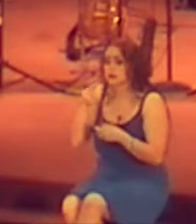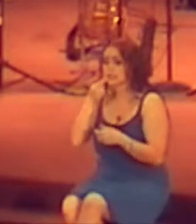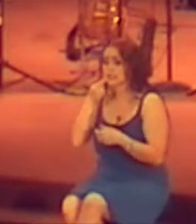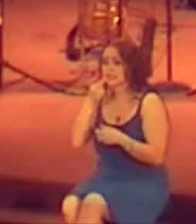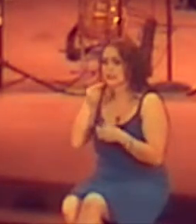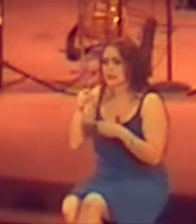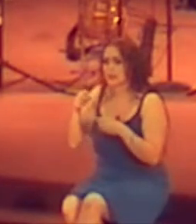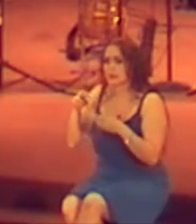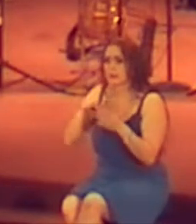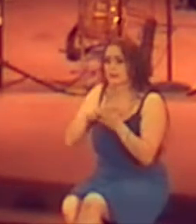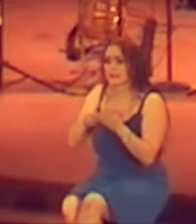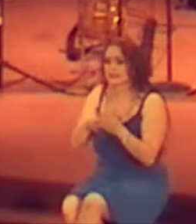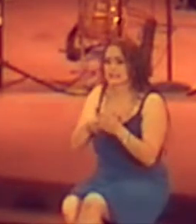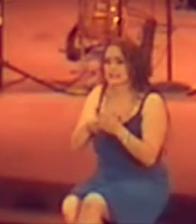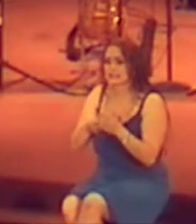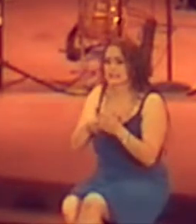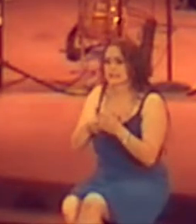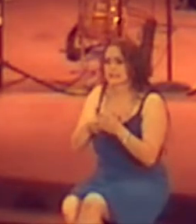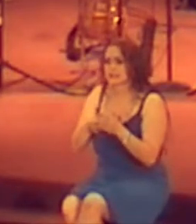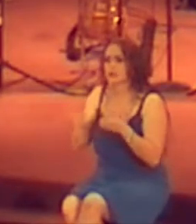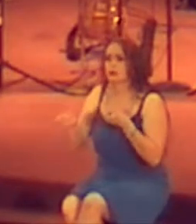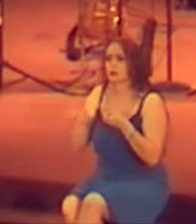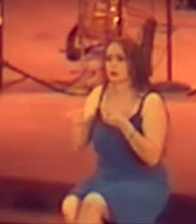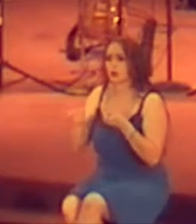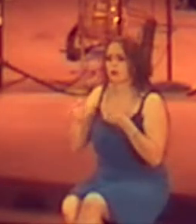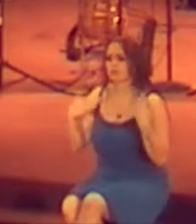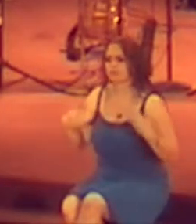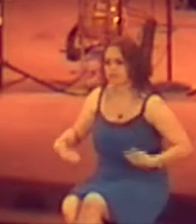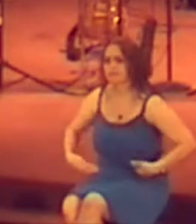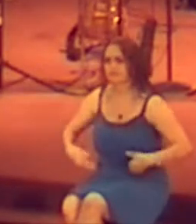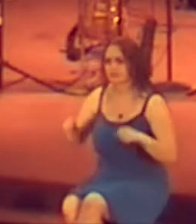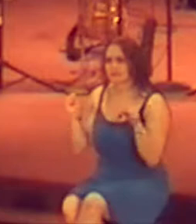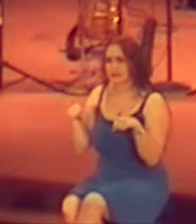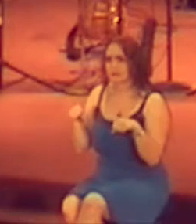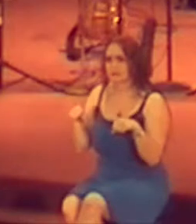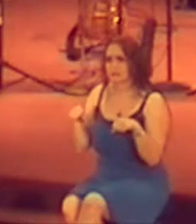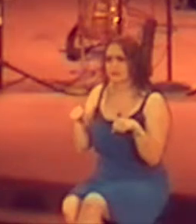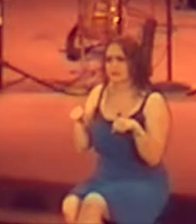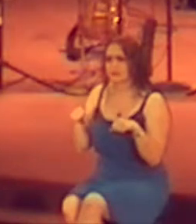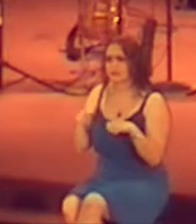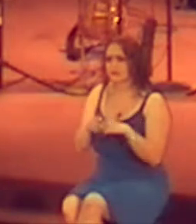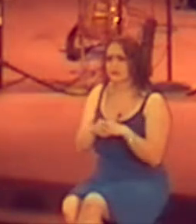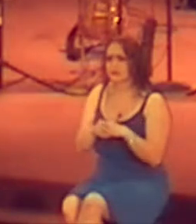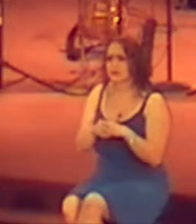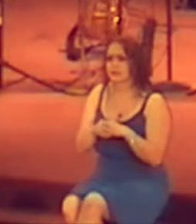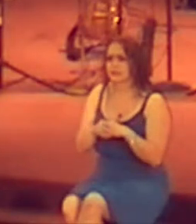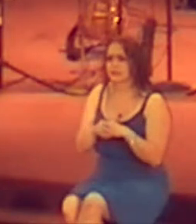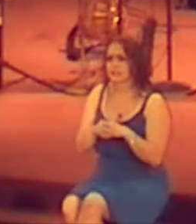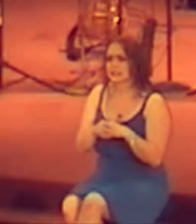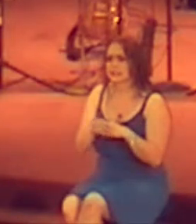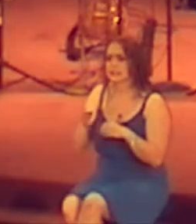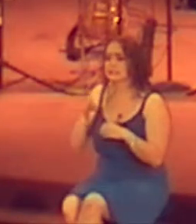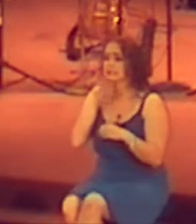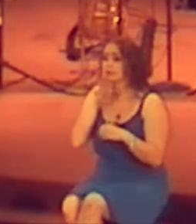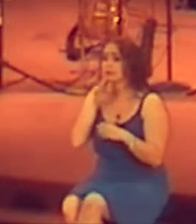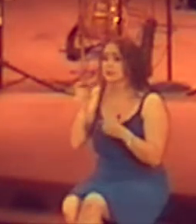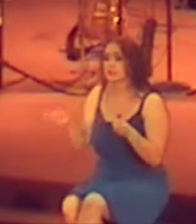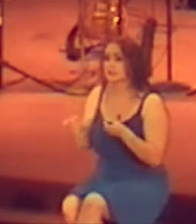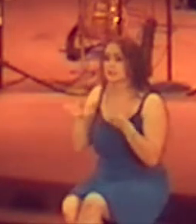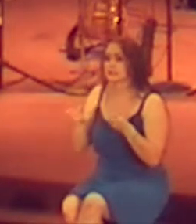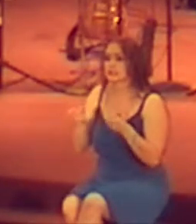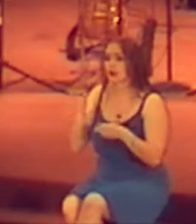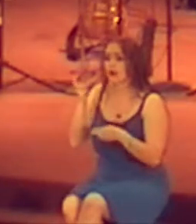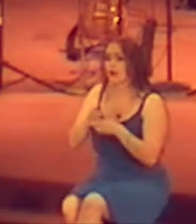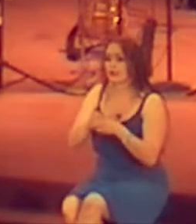one is also able to keep one's whole body in line. James is doubtlessly implying that since speech sins are the most difficult to stop